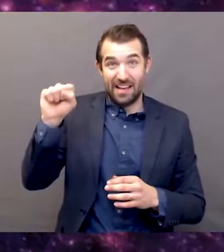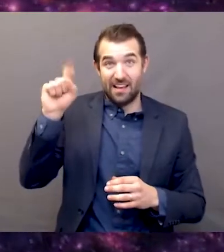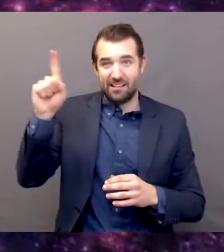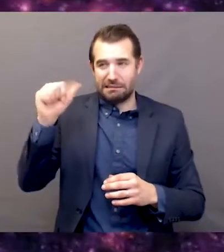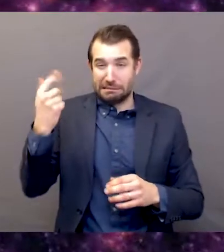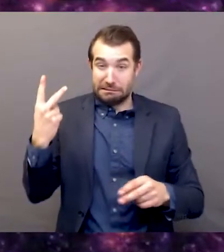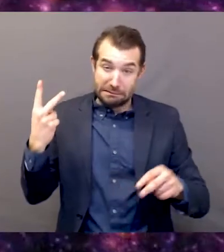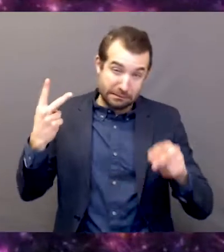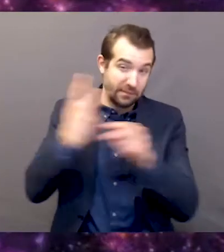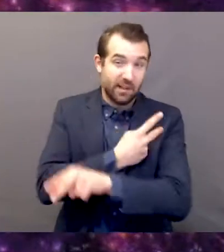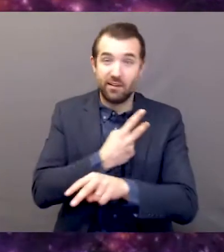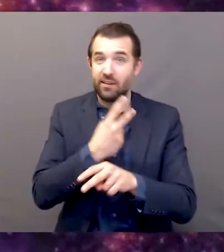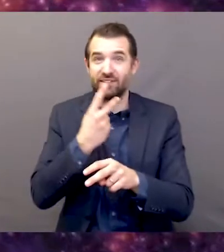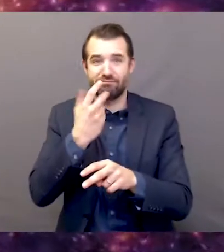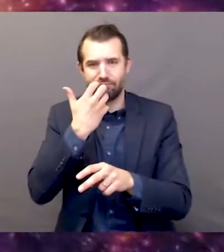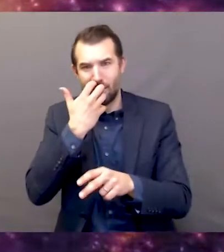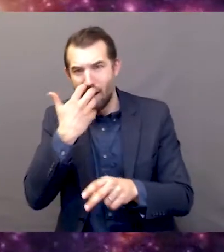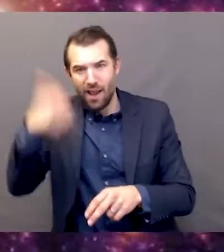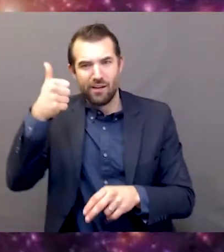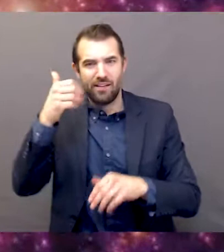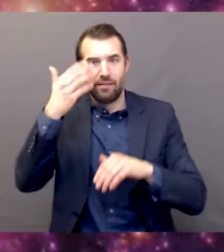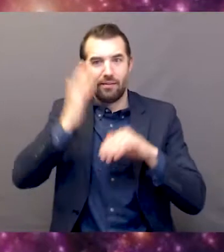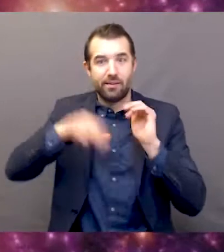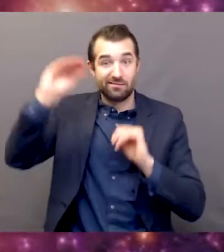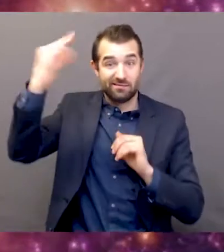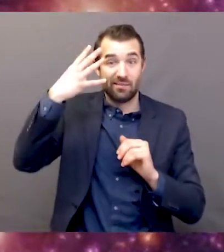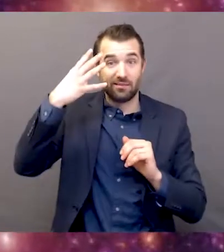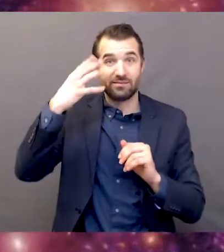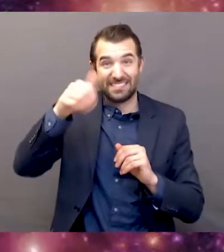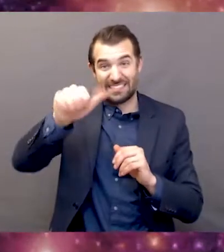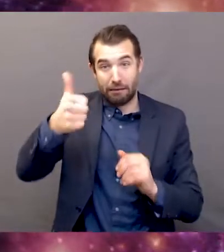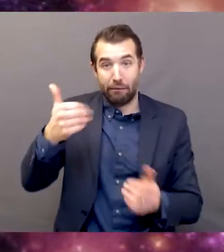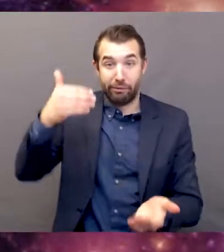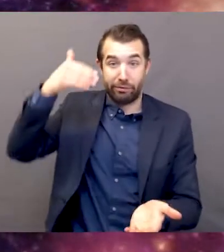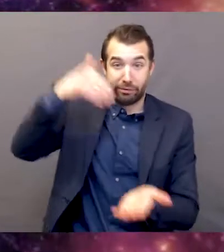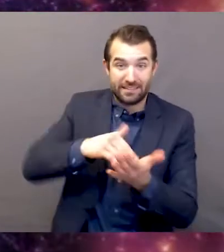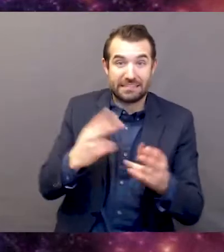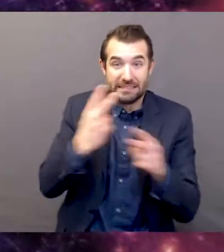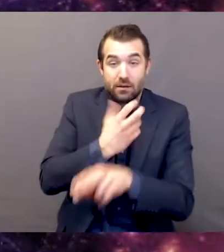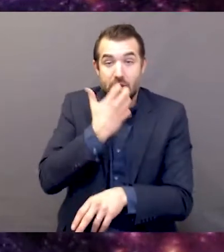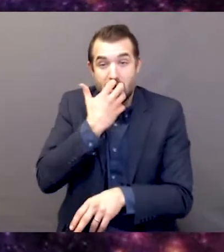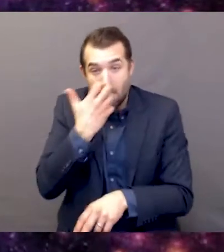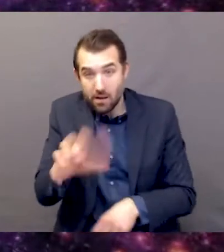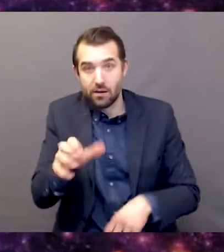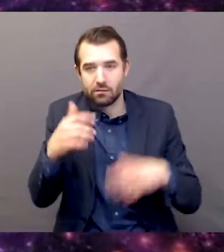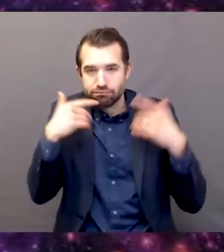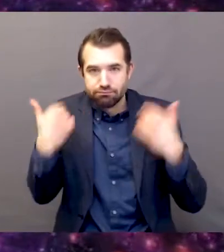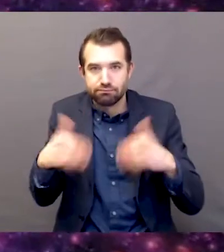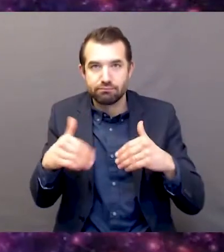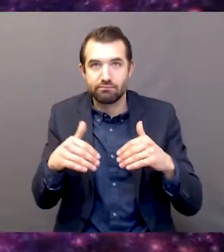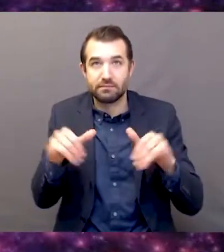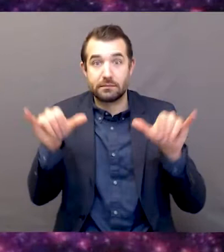than the photosphere of the sun, the surface of the sun we see. Galaxies clusters are therefore naturally bright in X-rays because of their size and